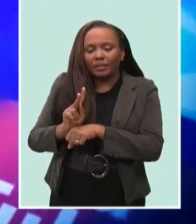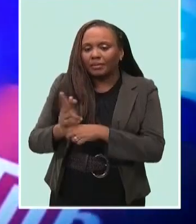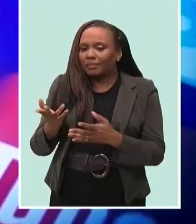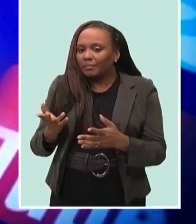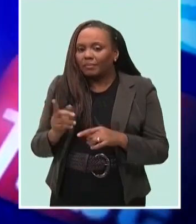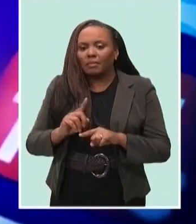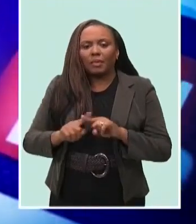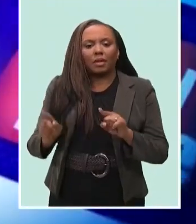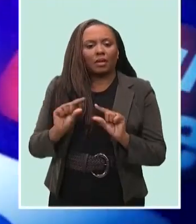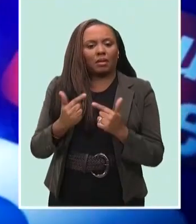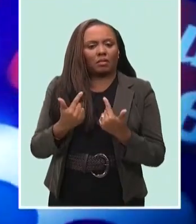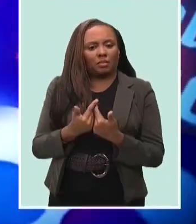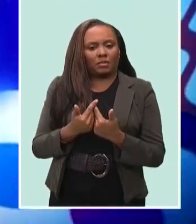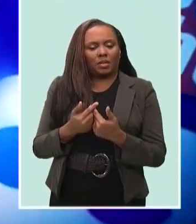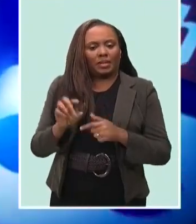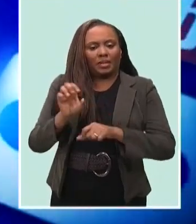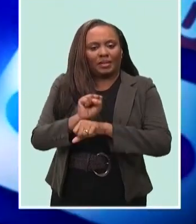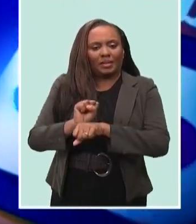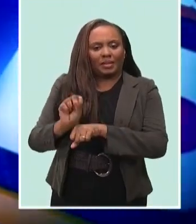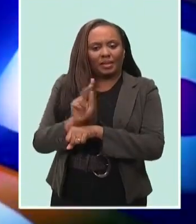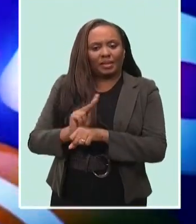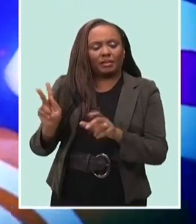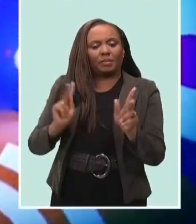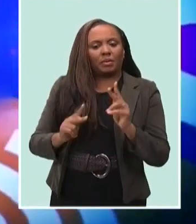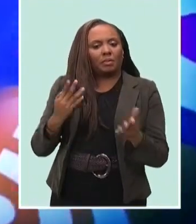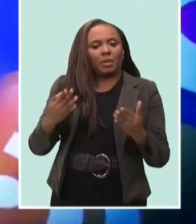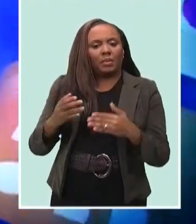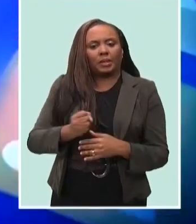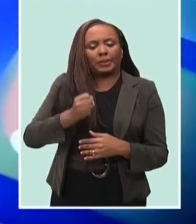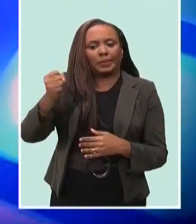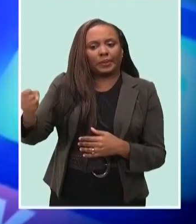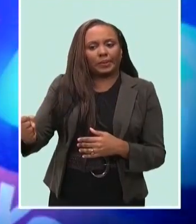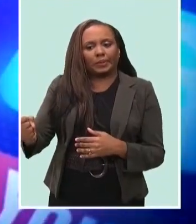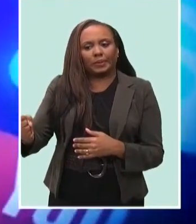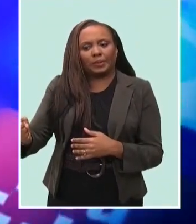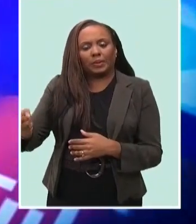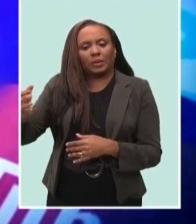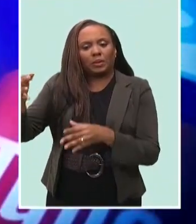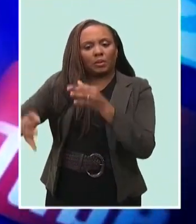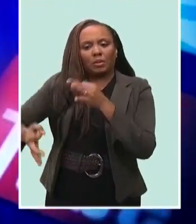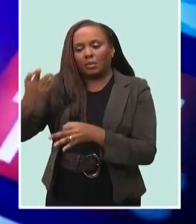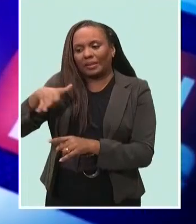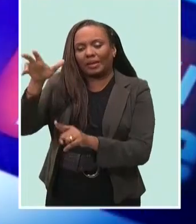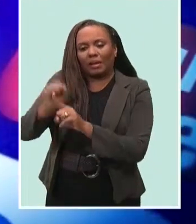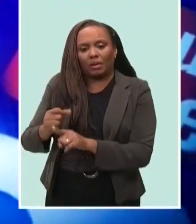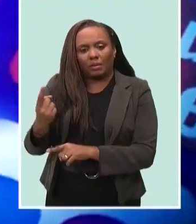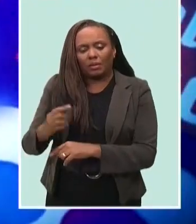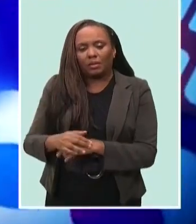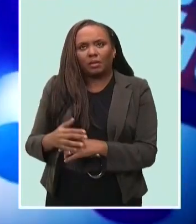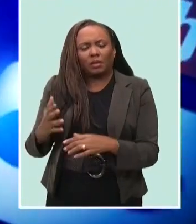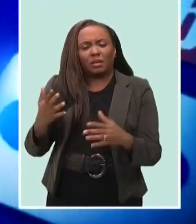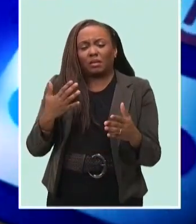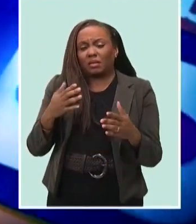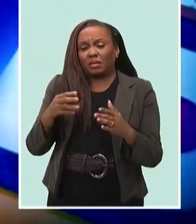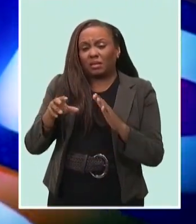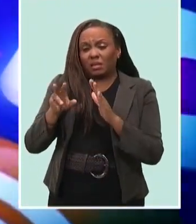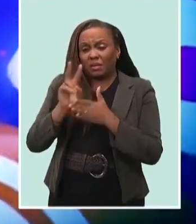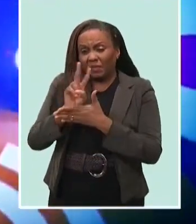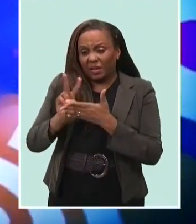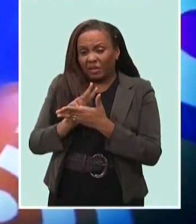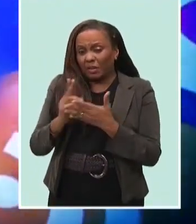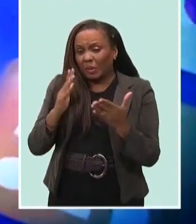there. However, a group of kitticians could now be facing charges for capturing one. And please note, this upcoming video